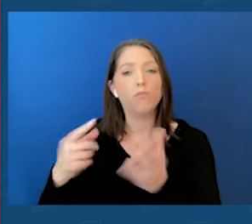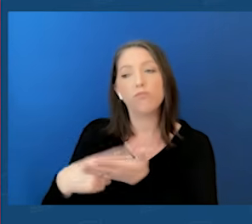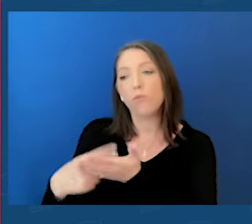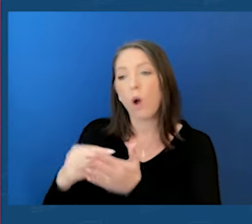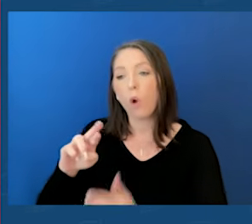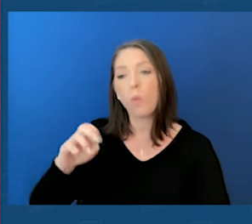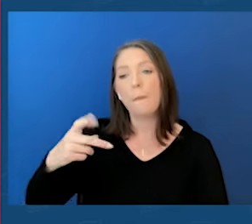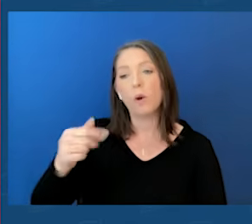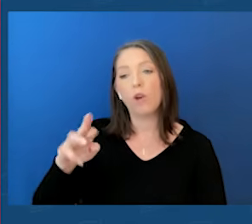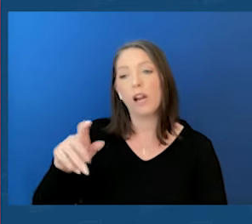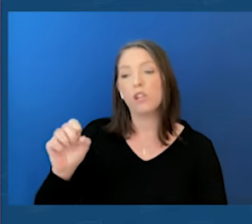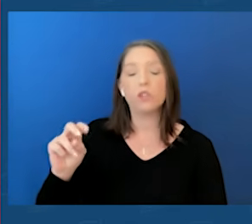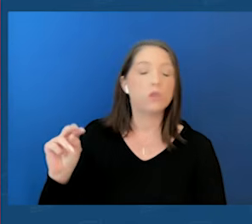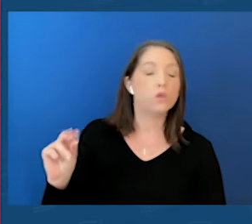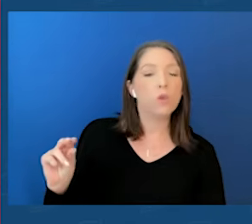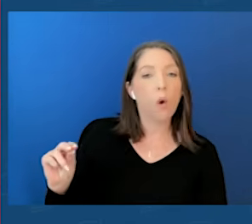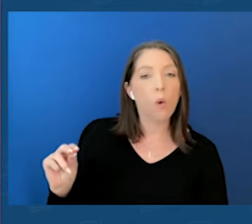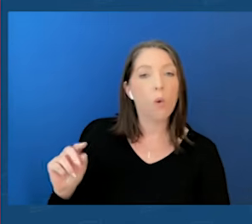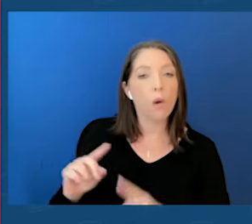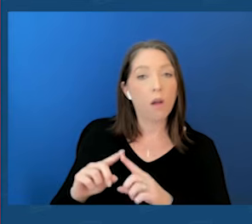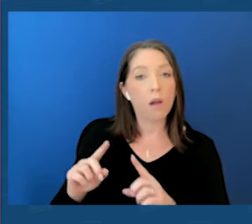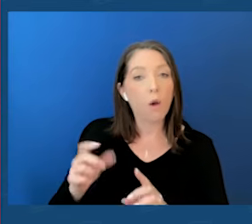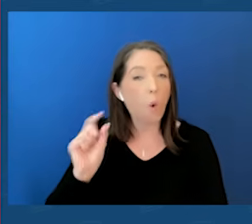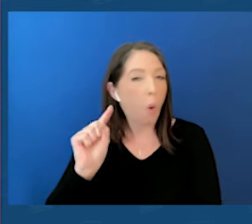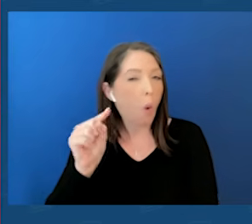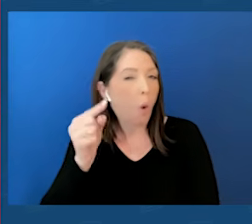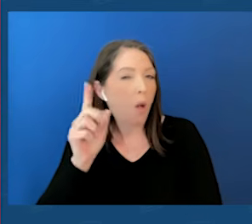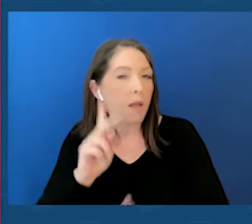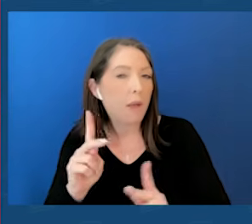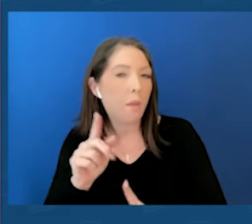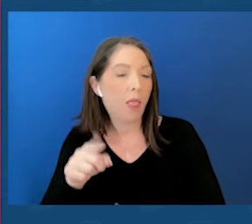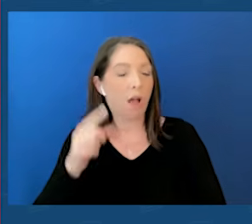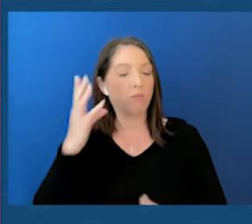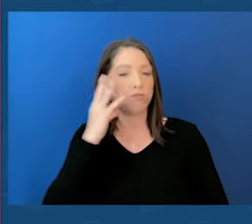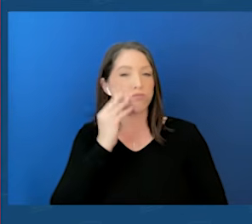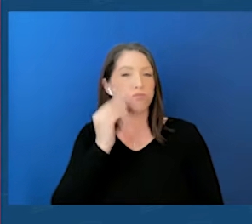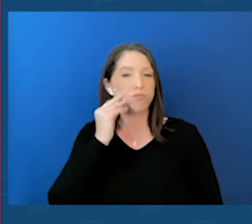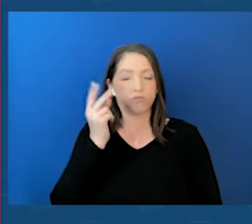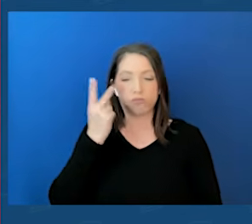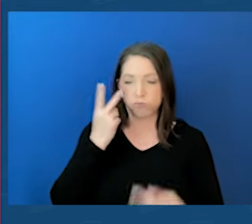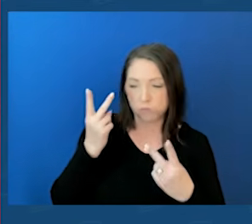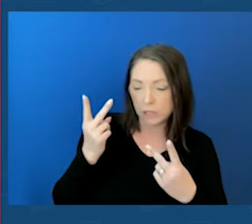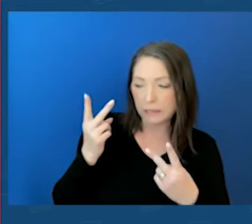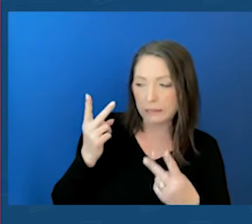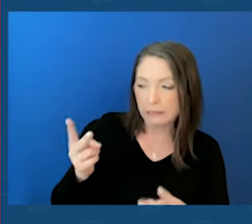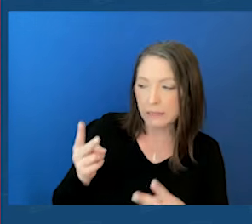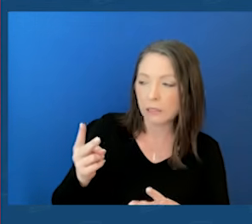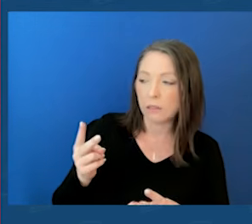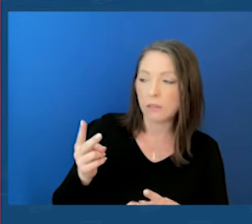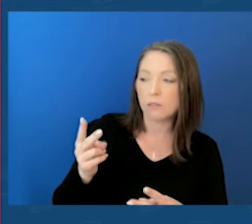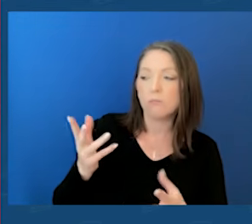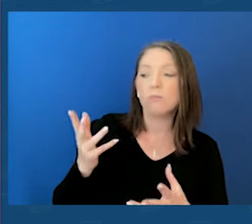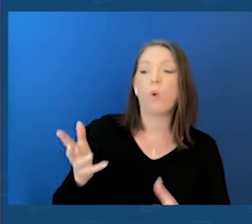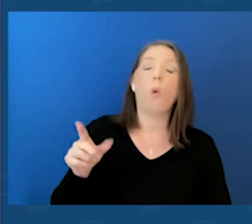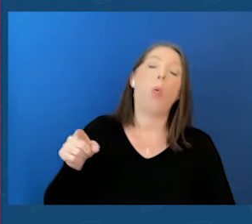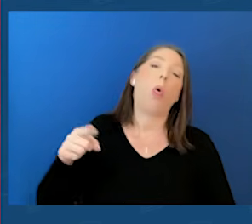people marginalized for even raising the issue can understand the historic significance of